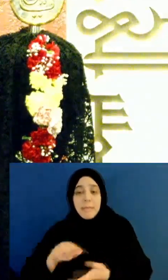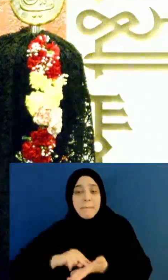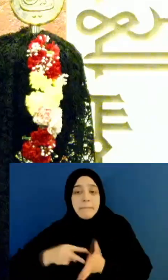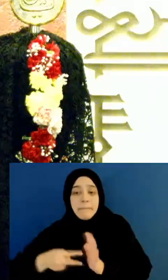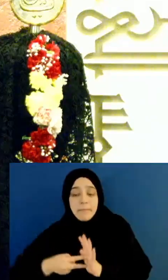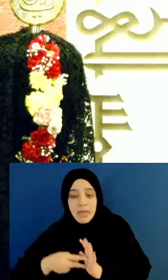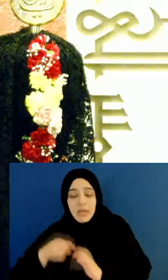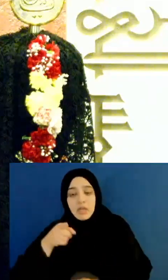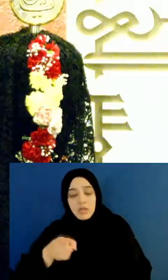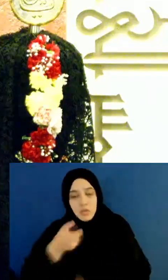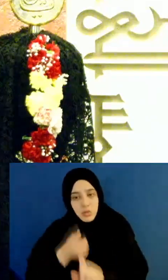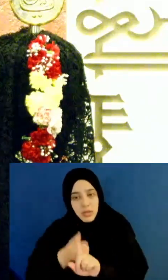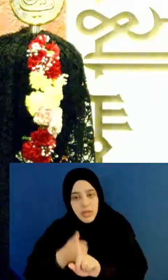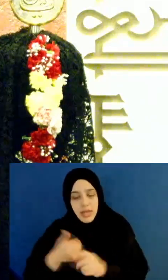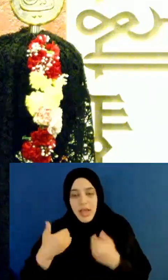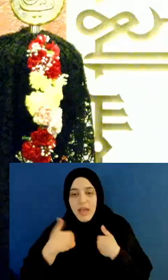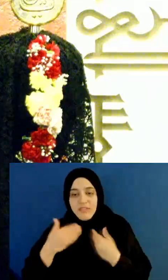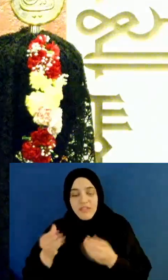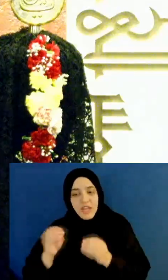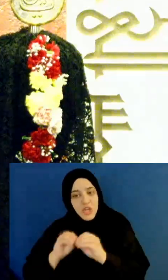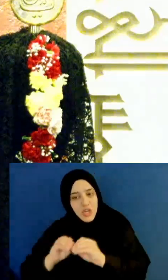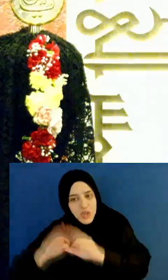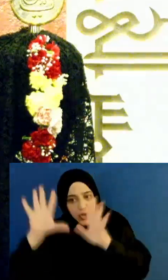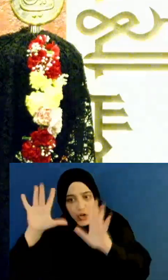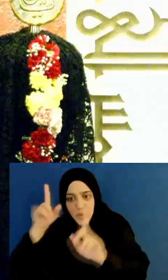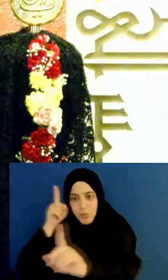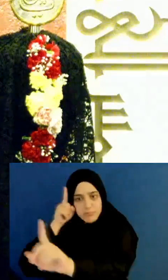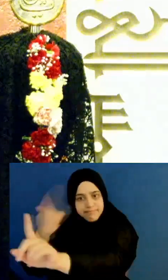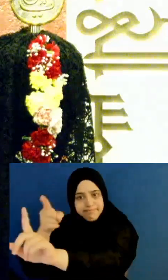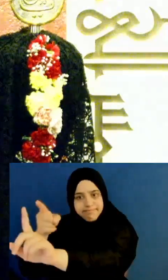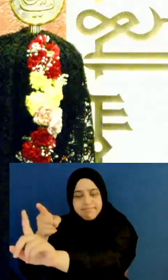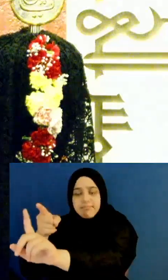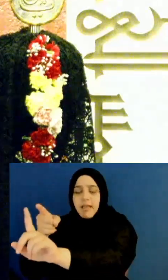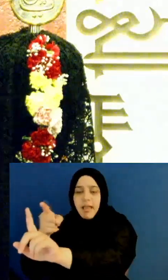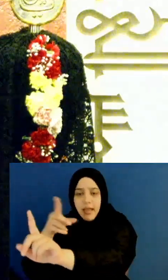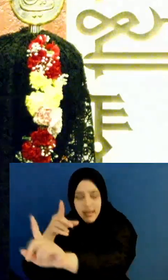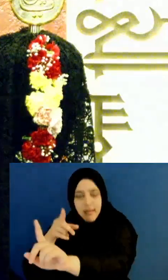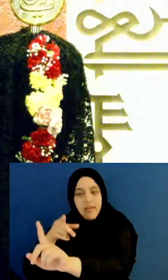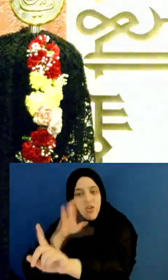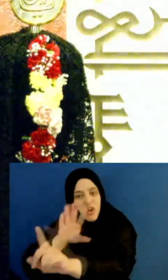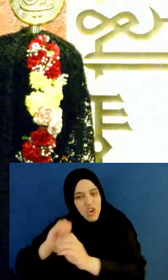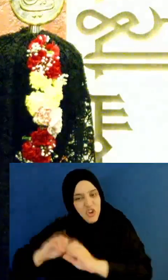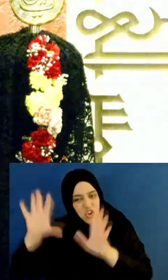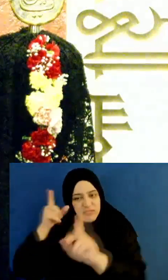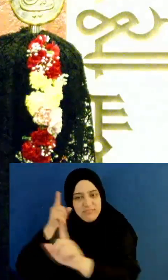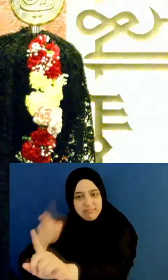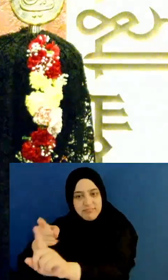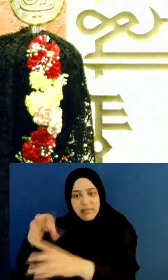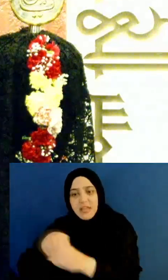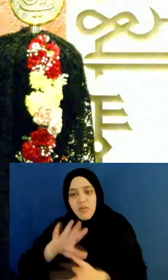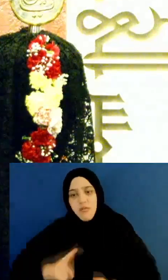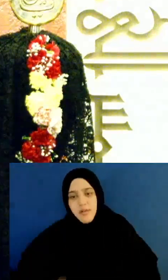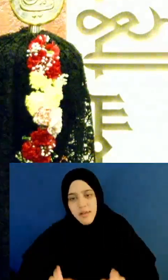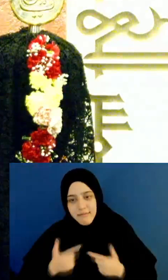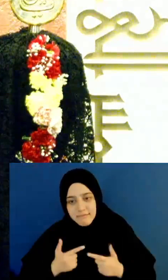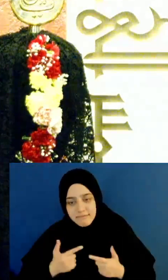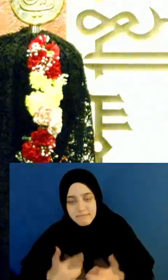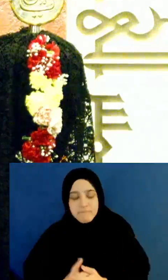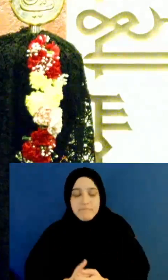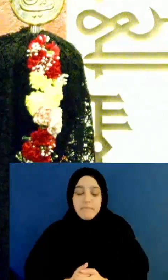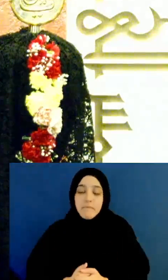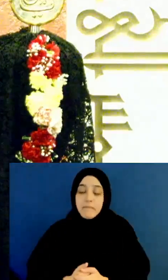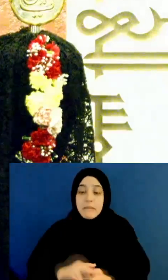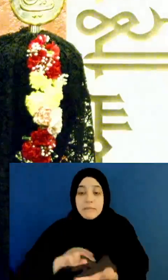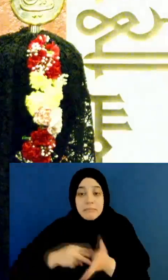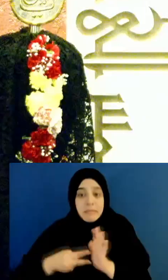aim and objective in life. In other words, it is to know where you were, where you